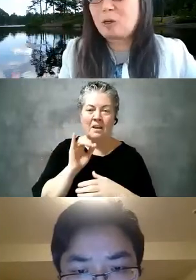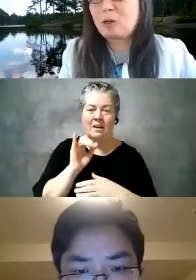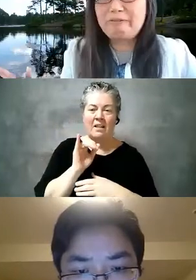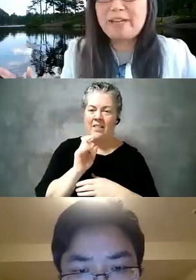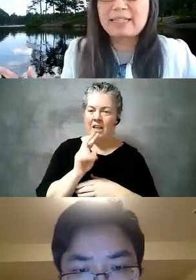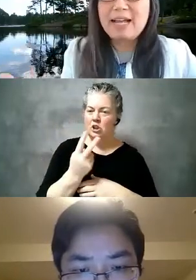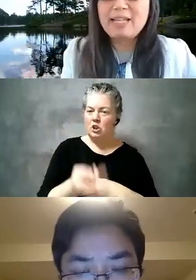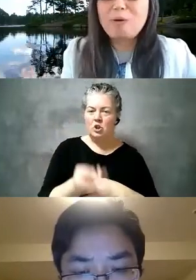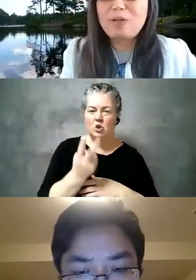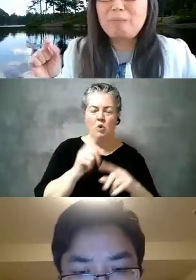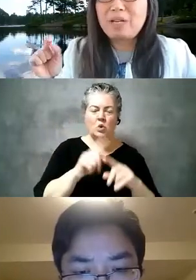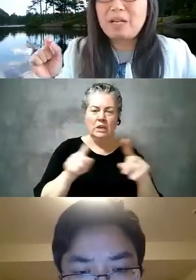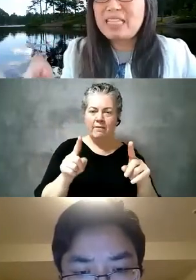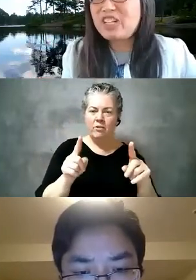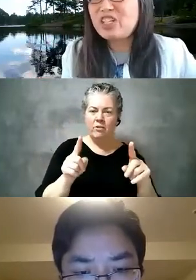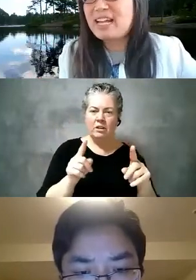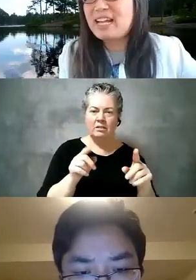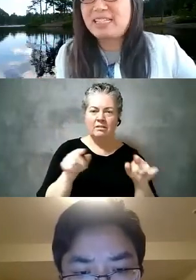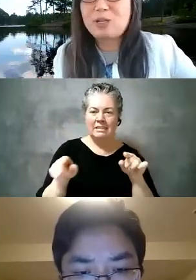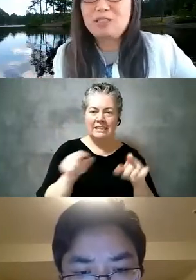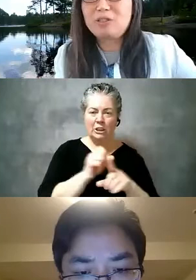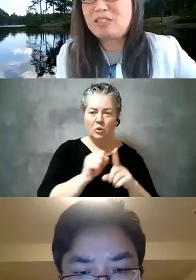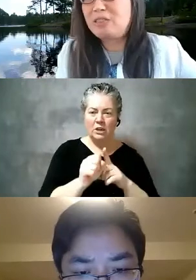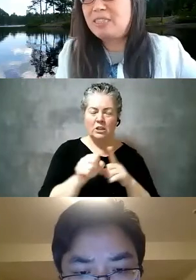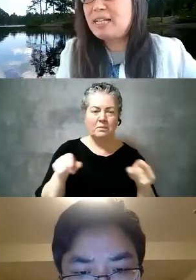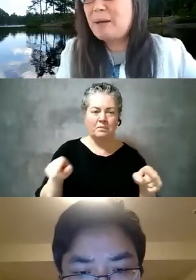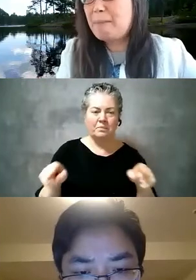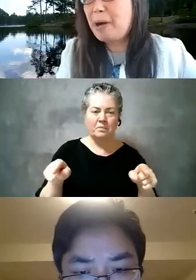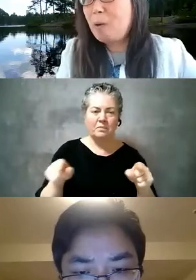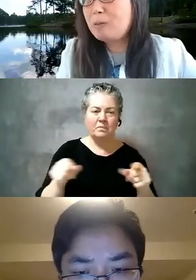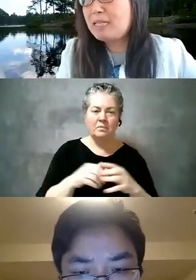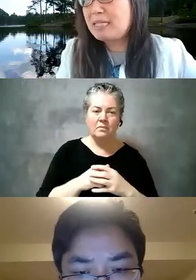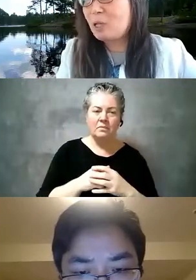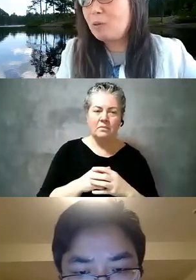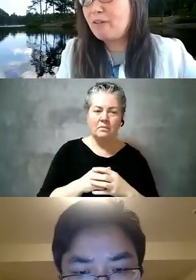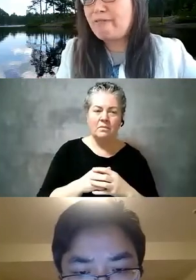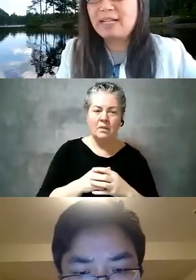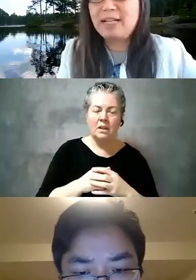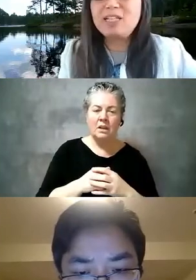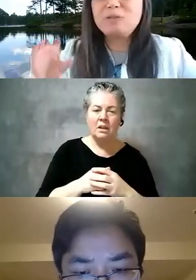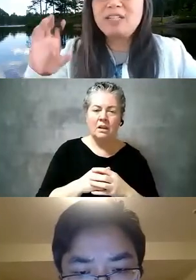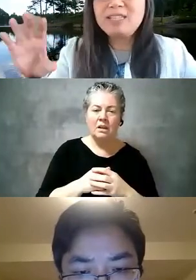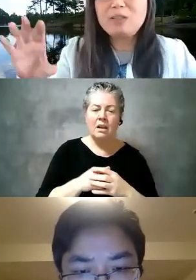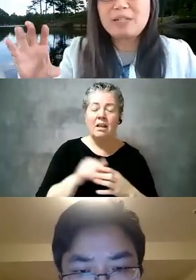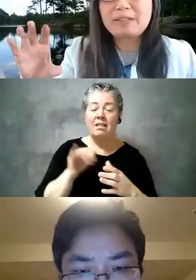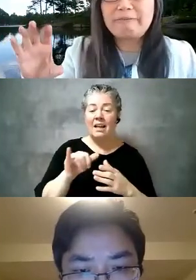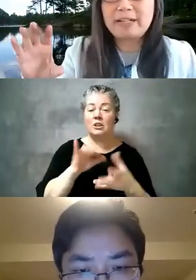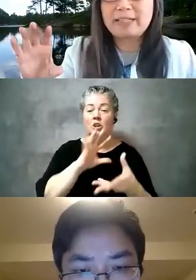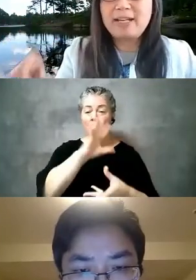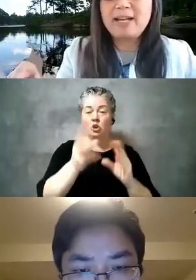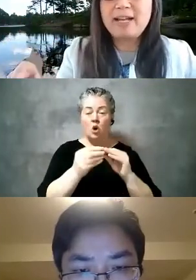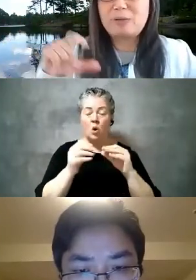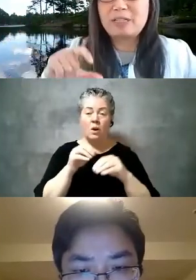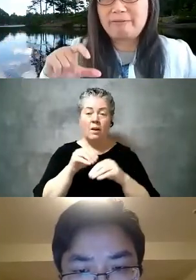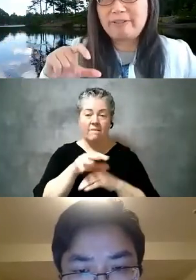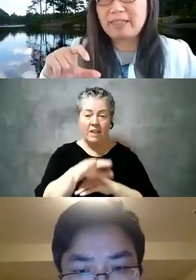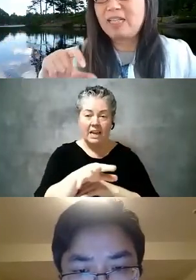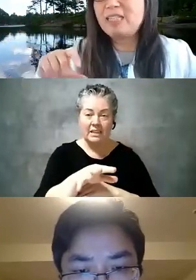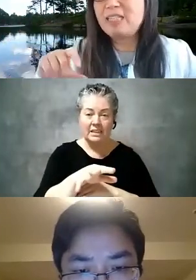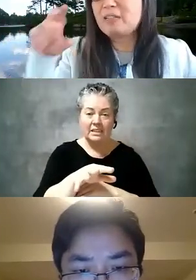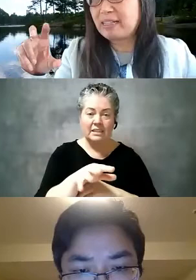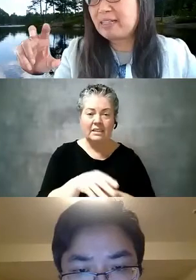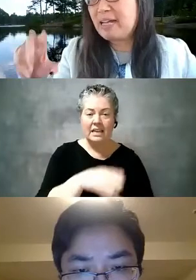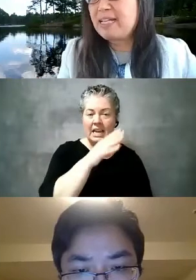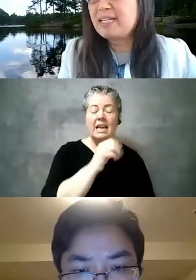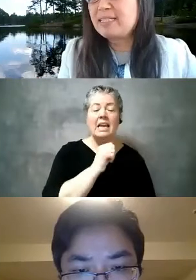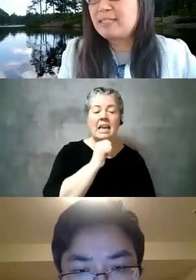defines the total effect. Now, what the mediation analysis is trying to do is to decompose this total effect into an indirect effect and a direct effect. The